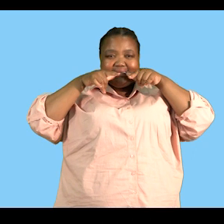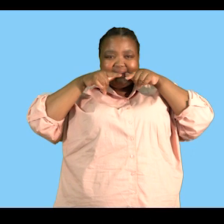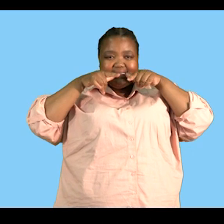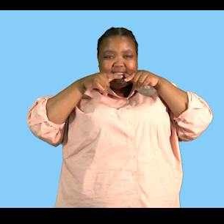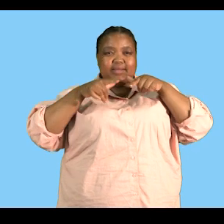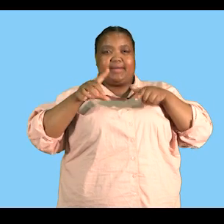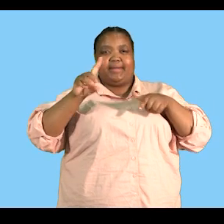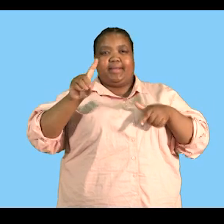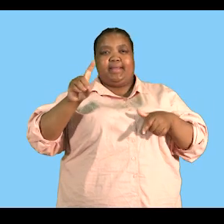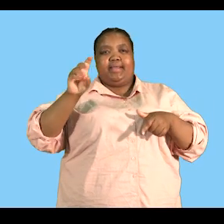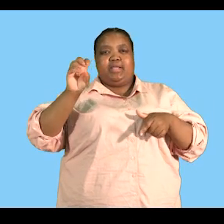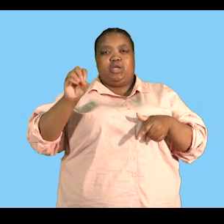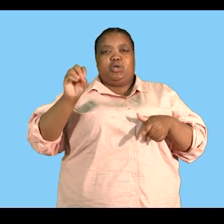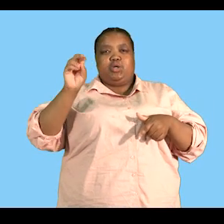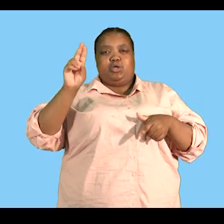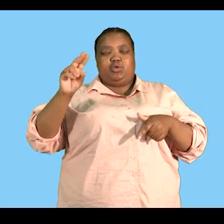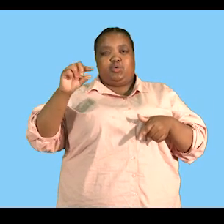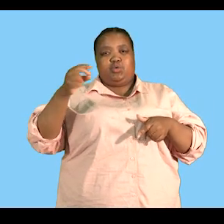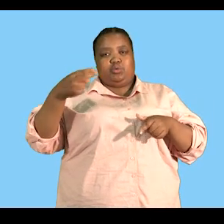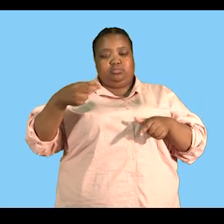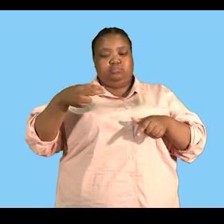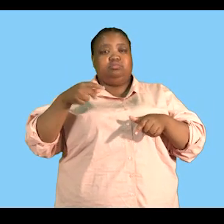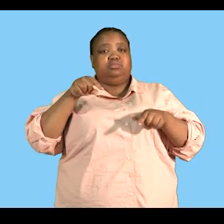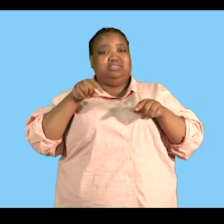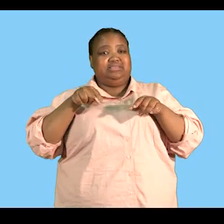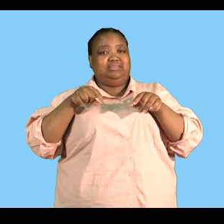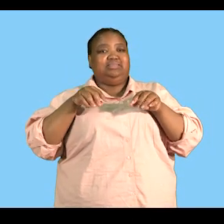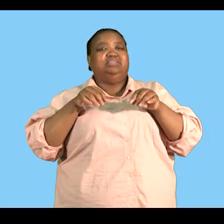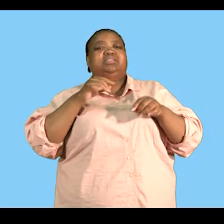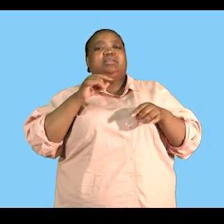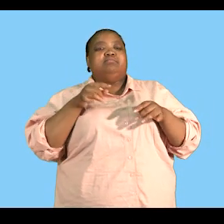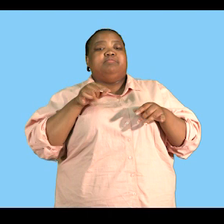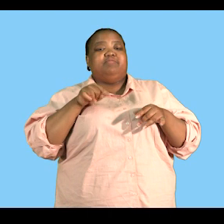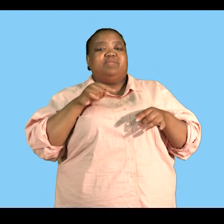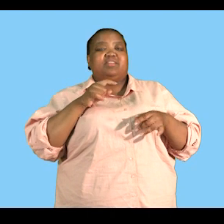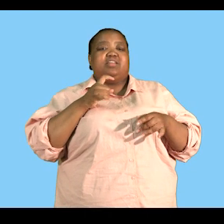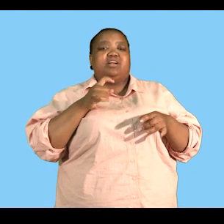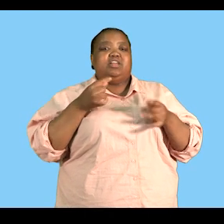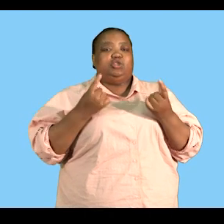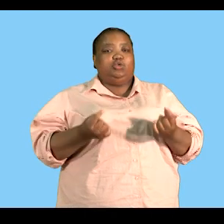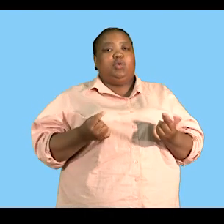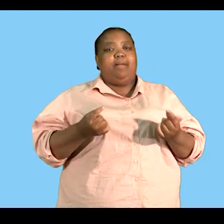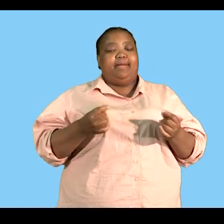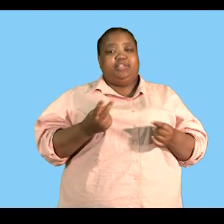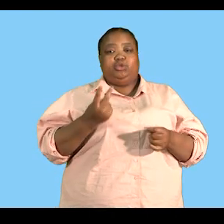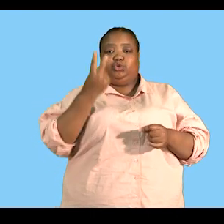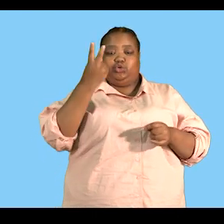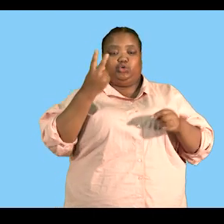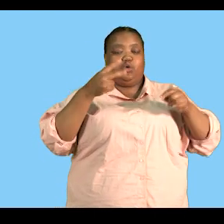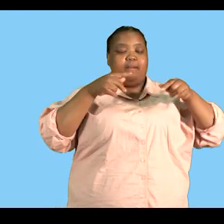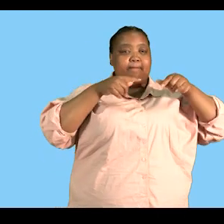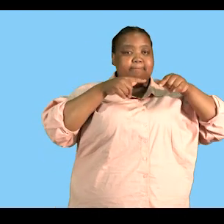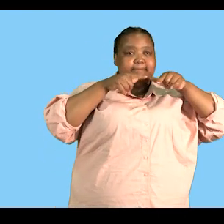say it can make 2 pizzas with a diameter of 10 to 12 inches. Now, the moment we